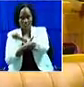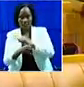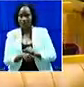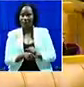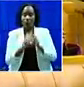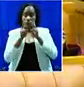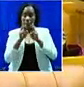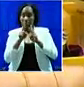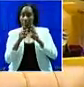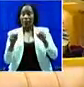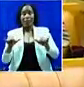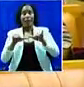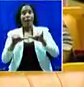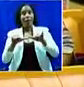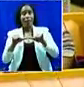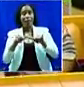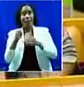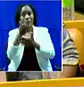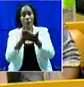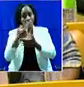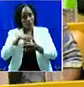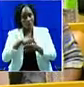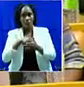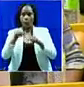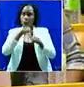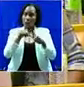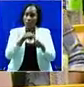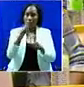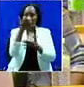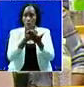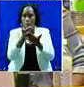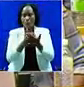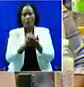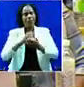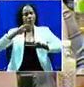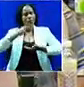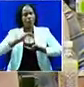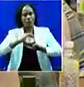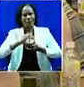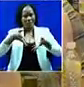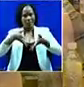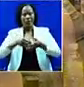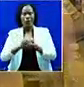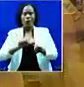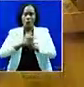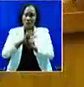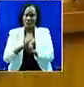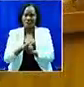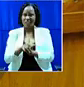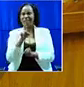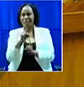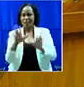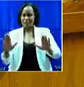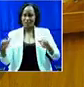economy, our social and economic relief response to COVID-19 is roughly on par with